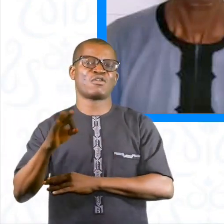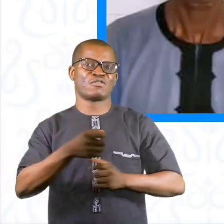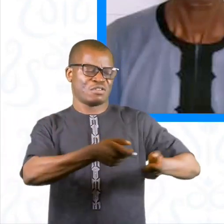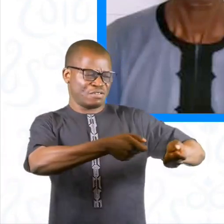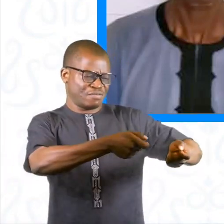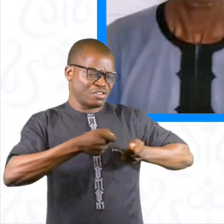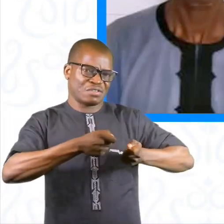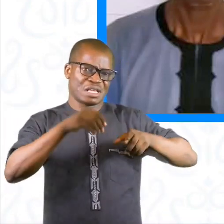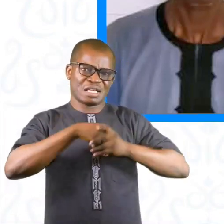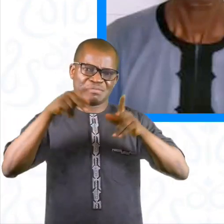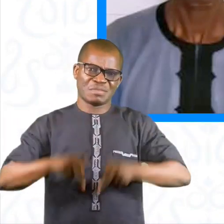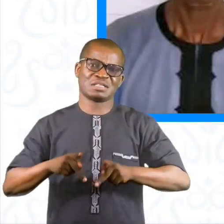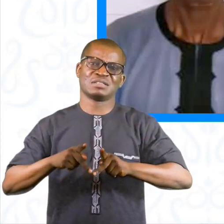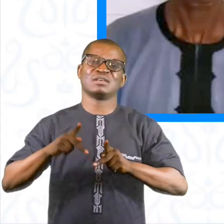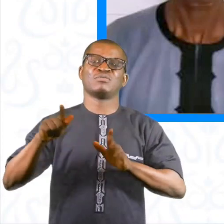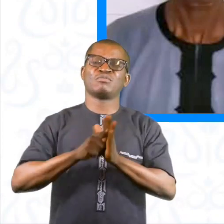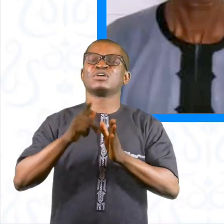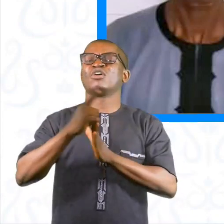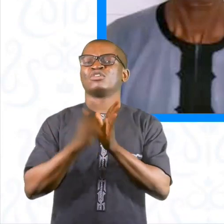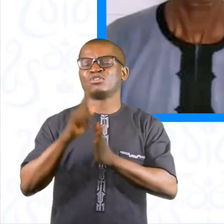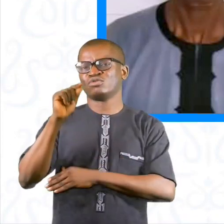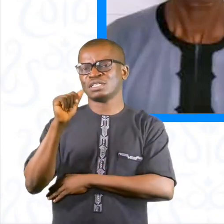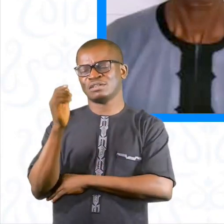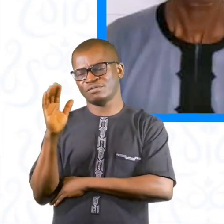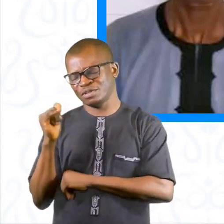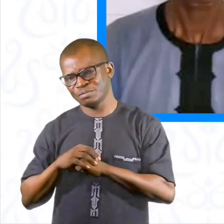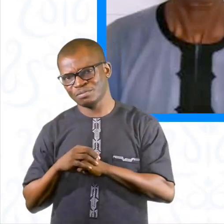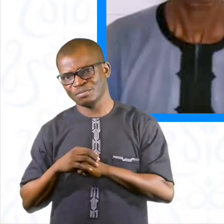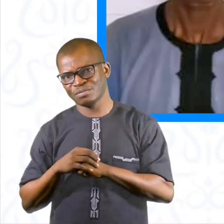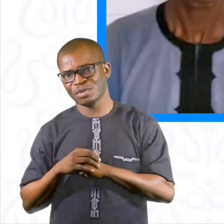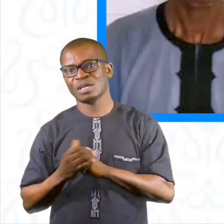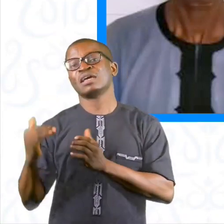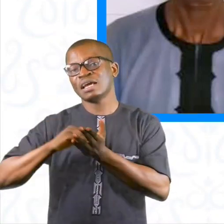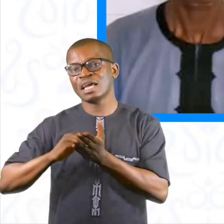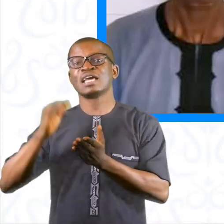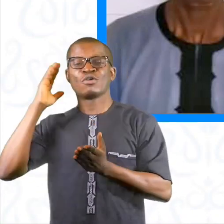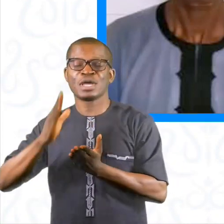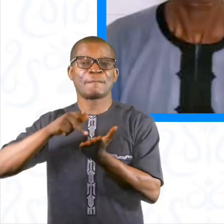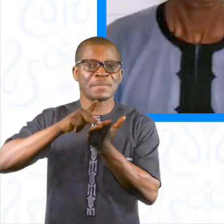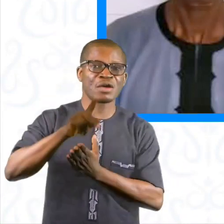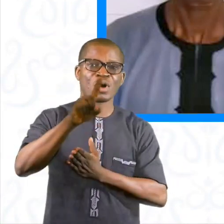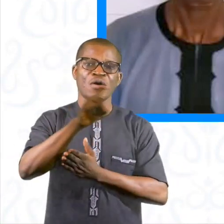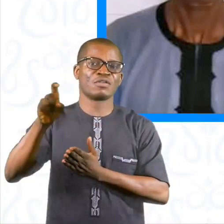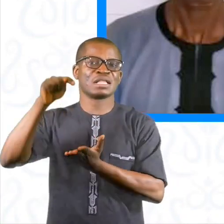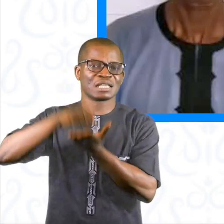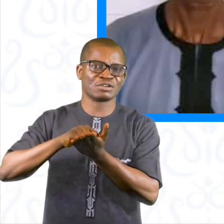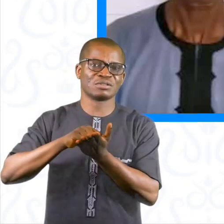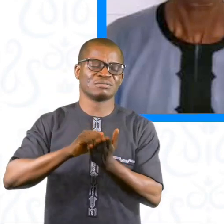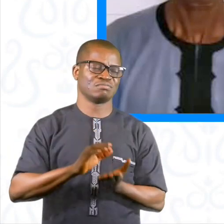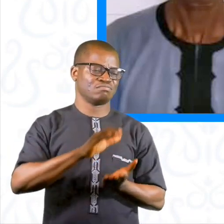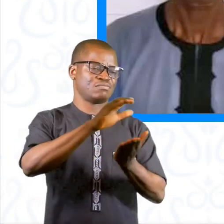in Persons Prohibition, Enforcement and Administration Act 2015. The convict is also to pay 100,000